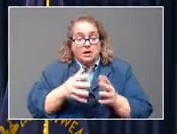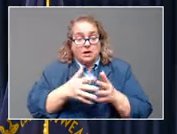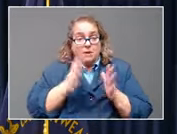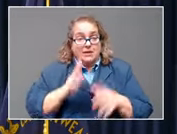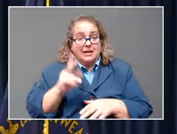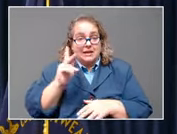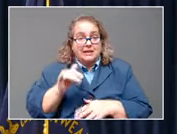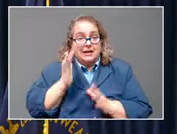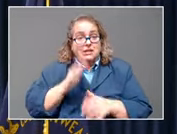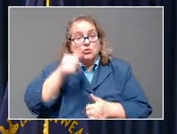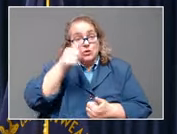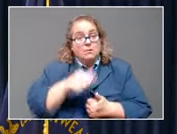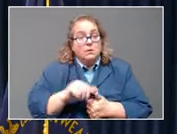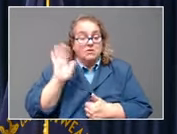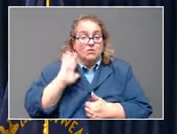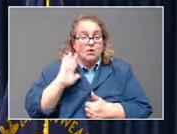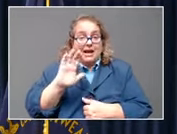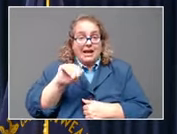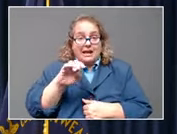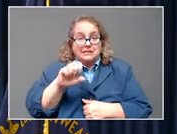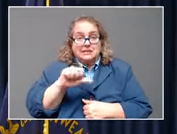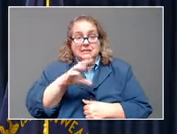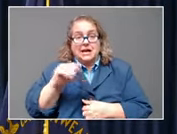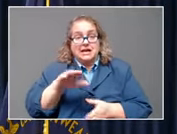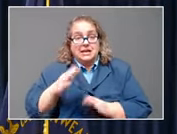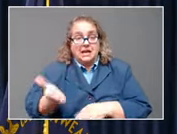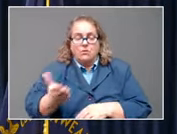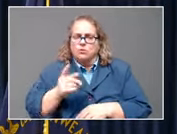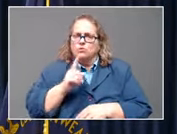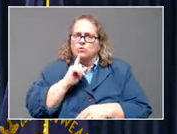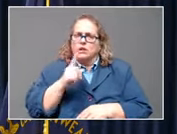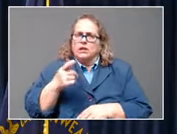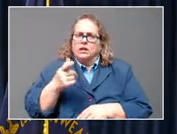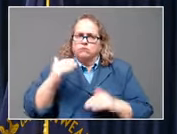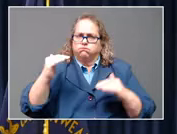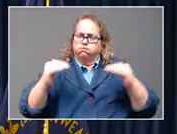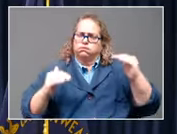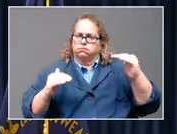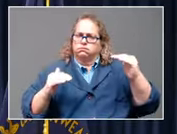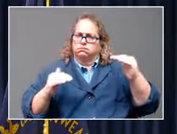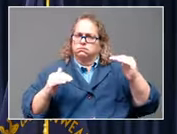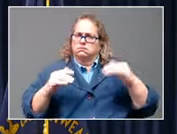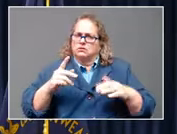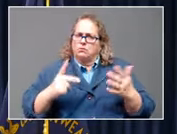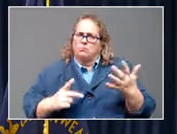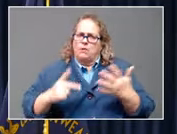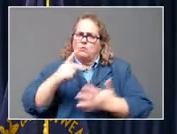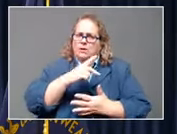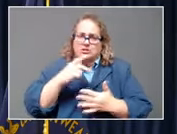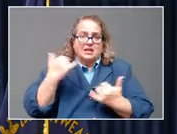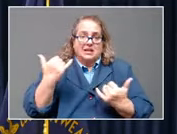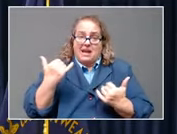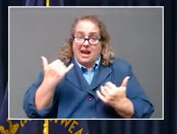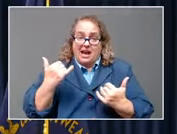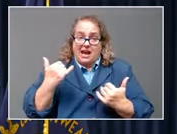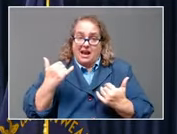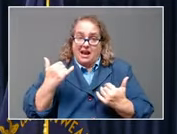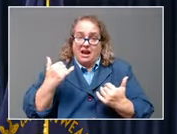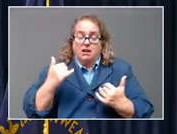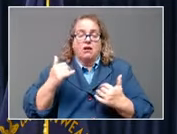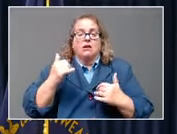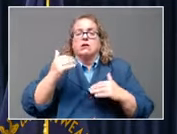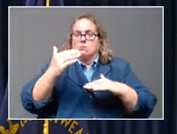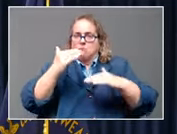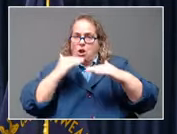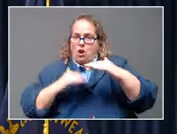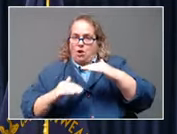remember at one point cases and deaths were really out of whack with the population makeup. Now they are at or below it, with